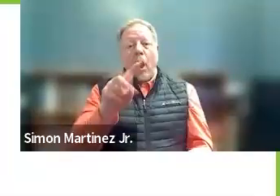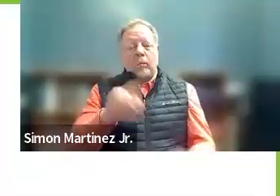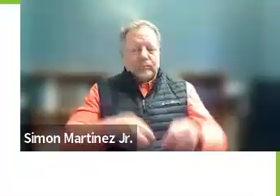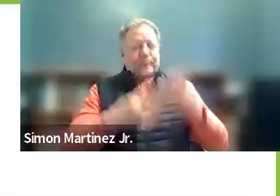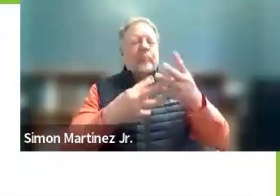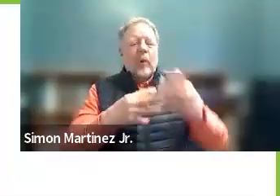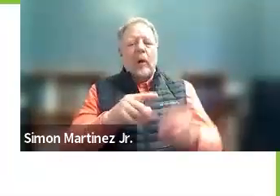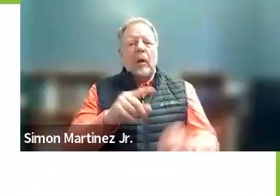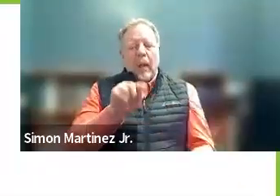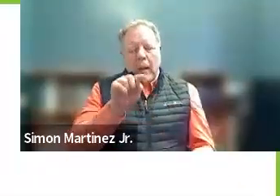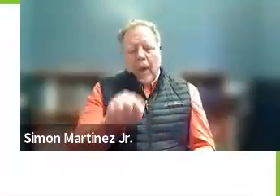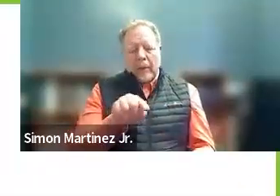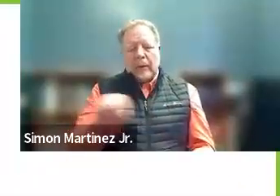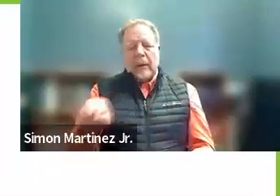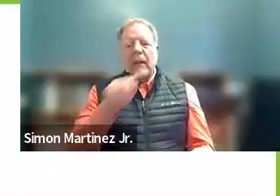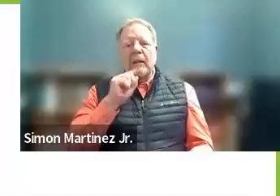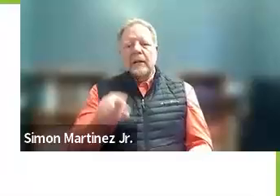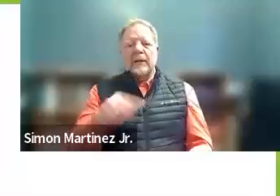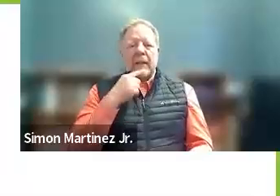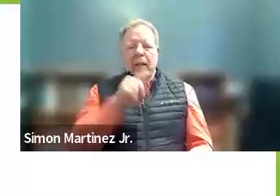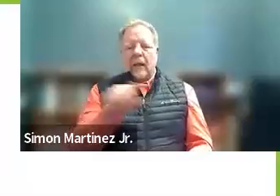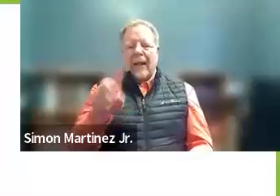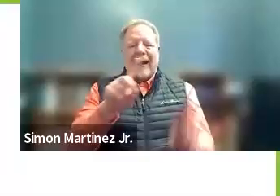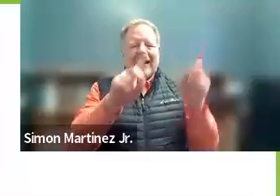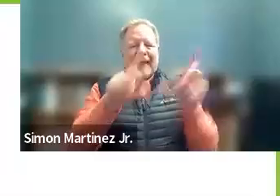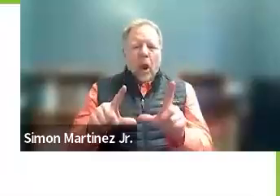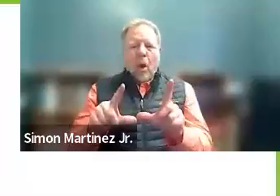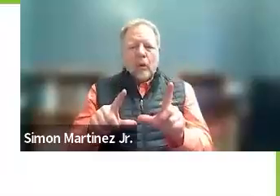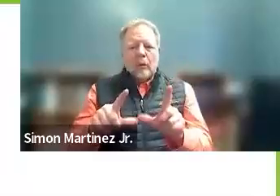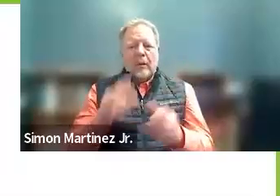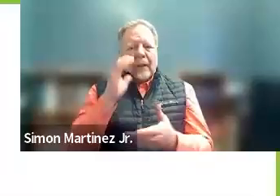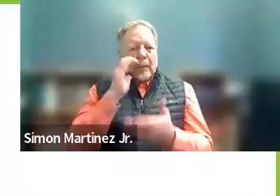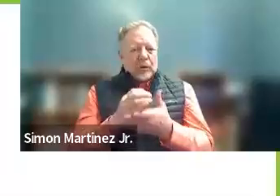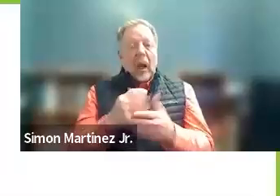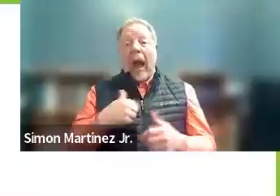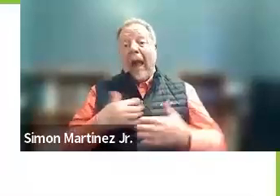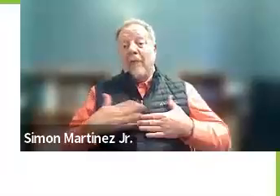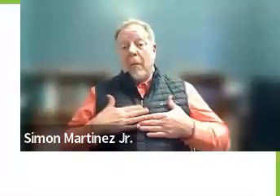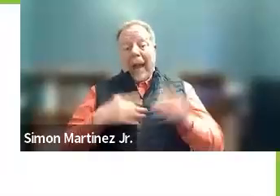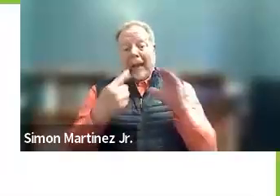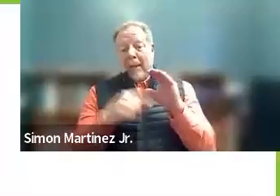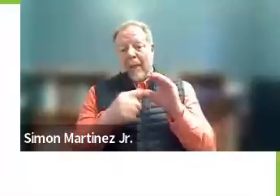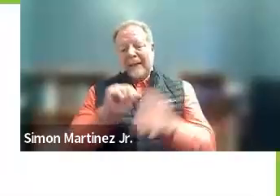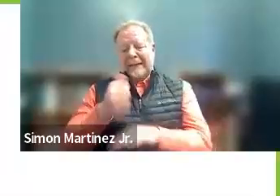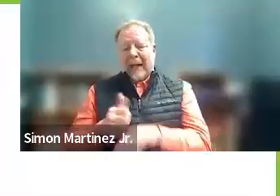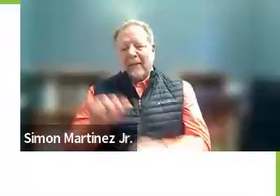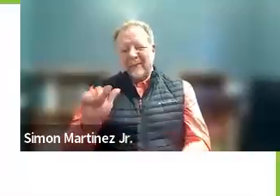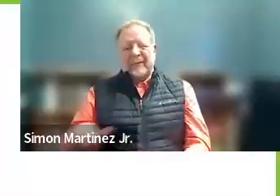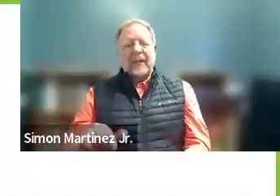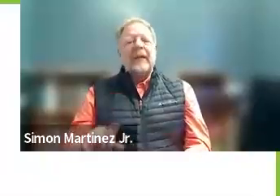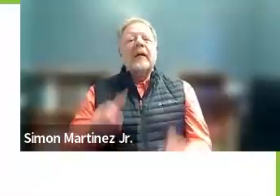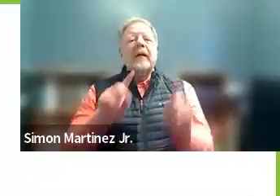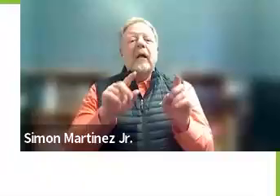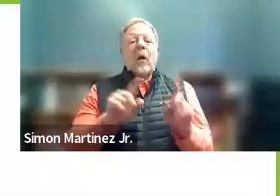little button and the screenshot here that says download external images. I have my email set like this,